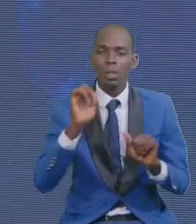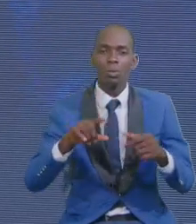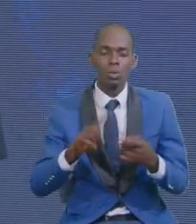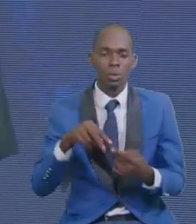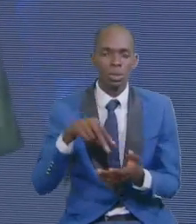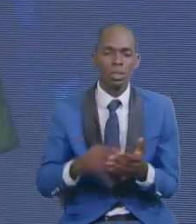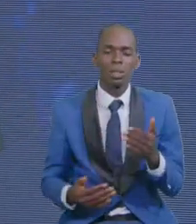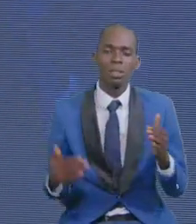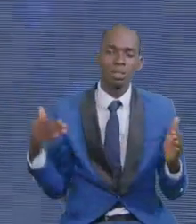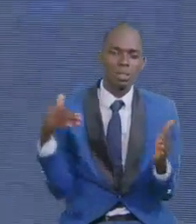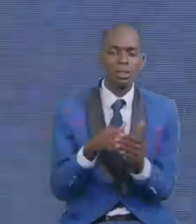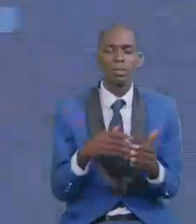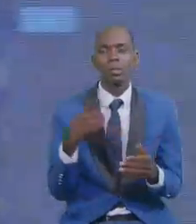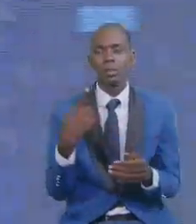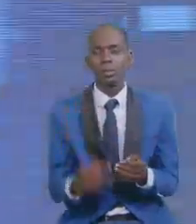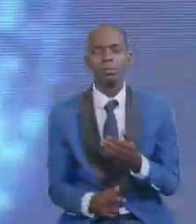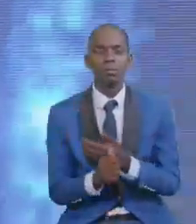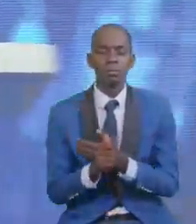devil.